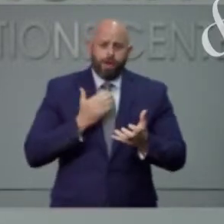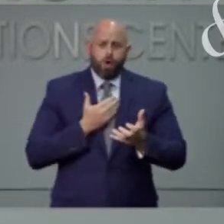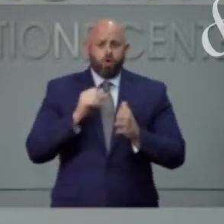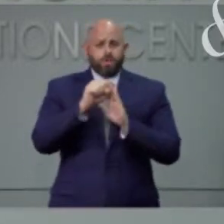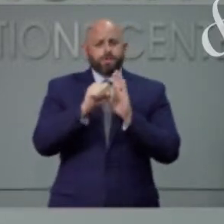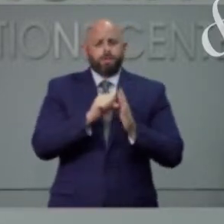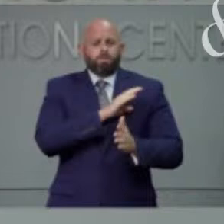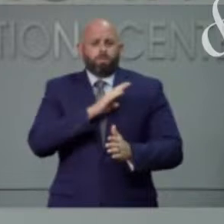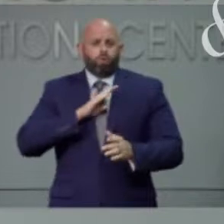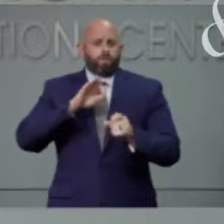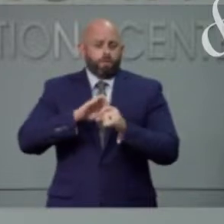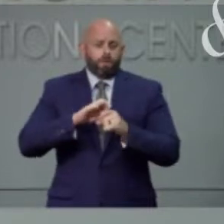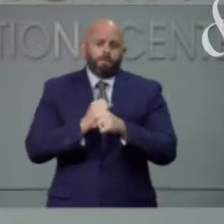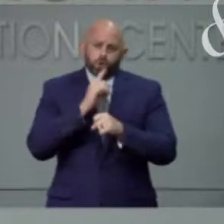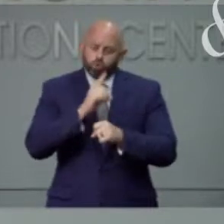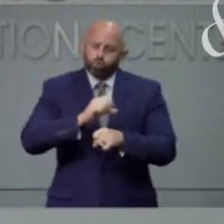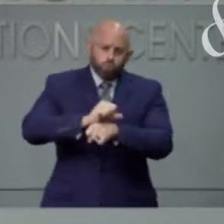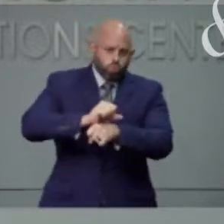happens.